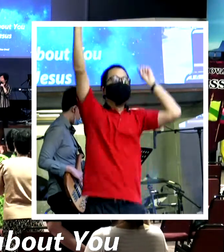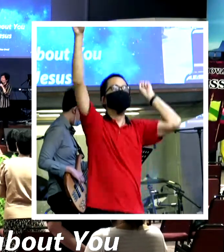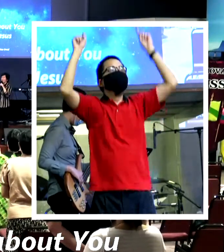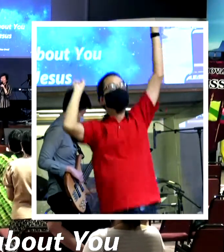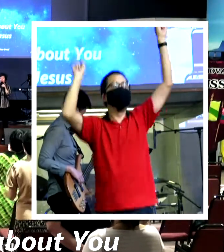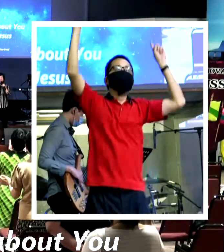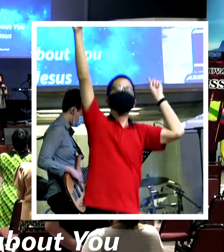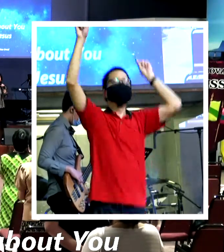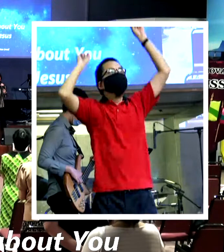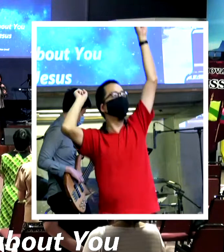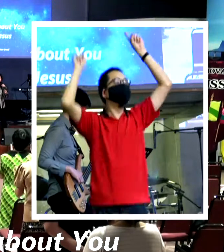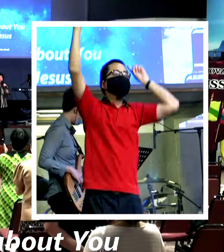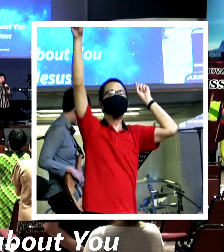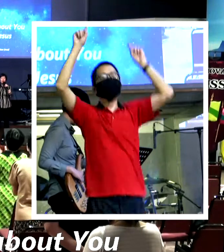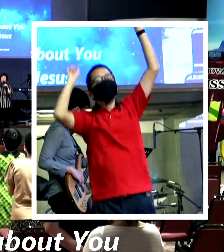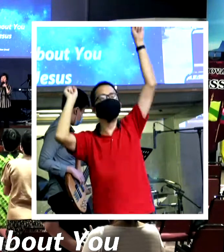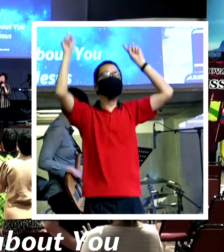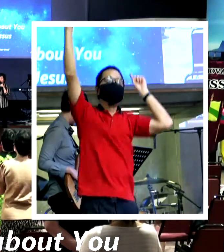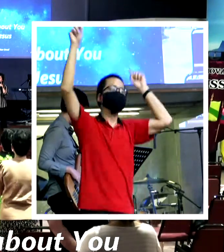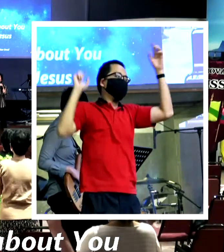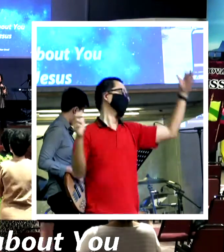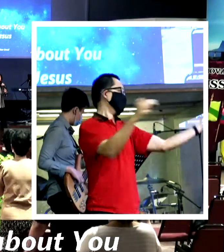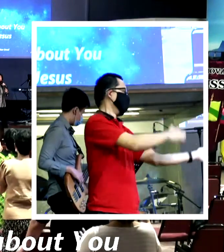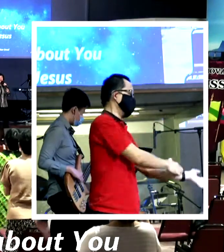It's all about you.